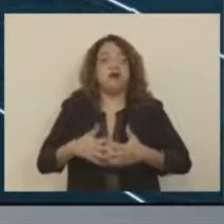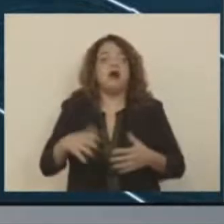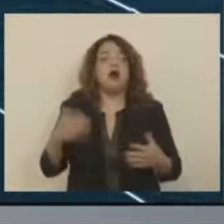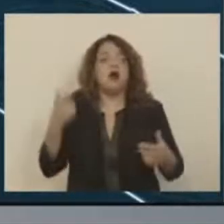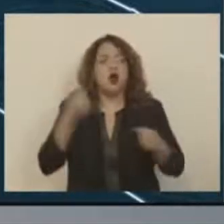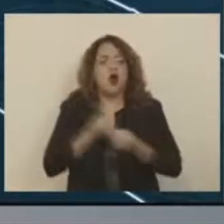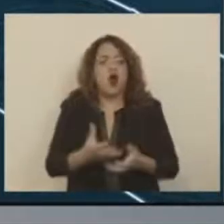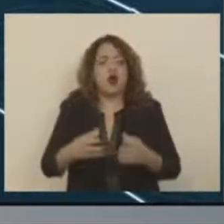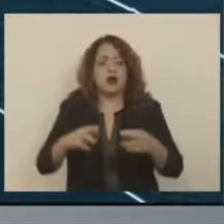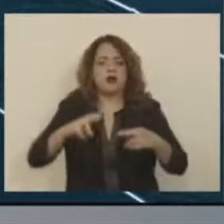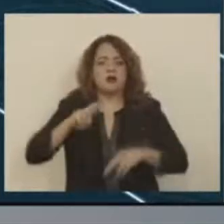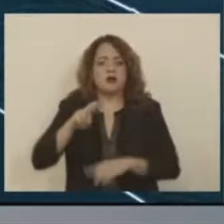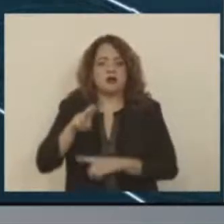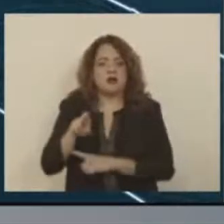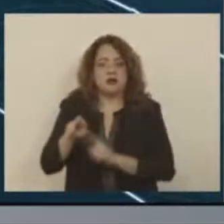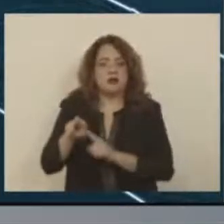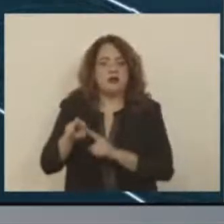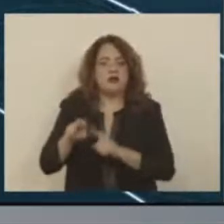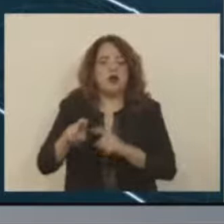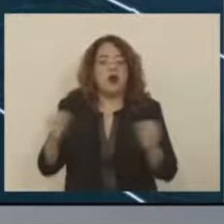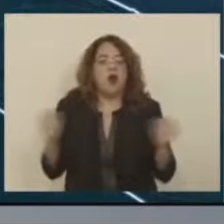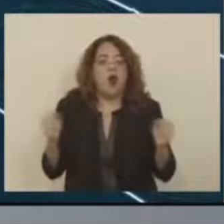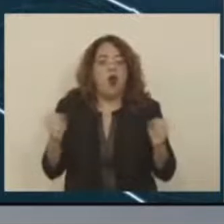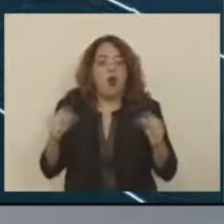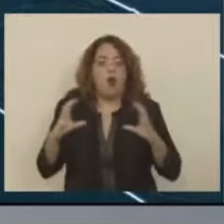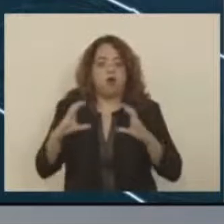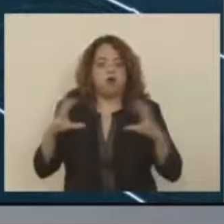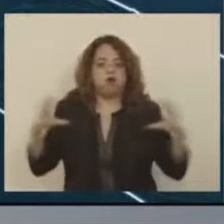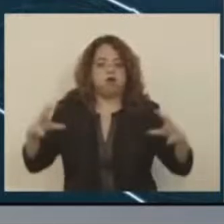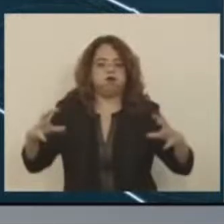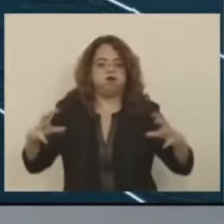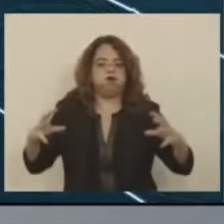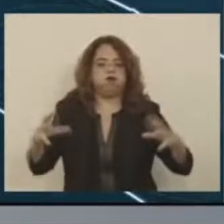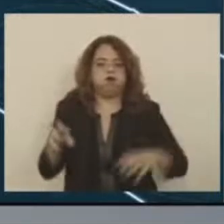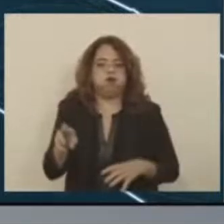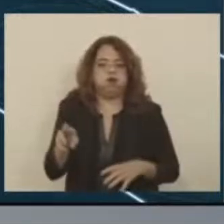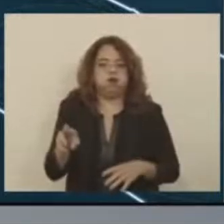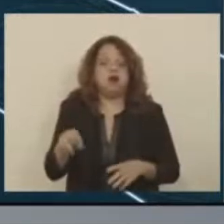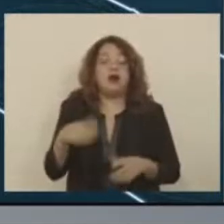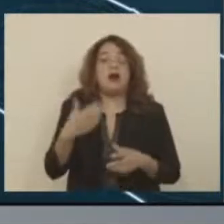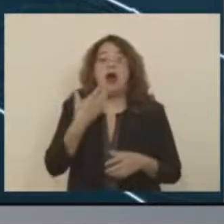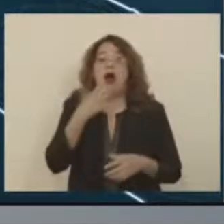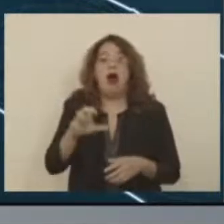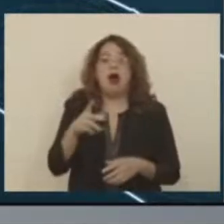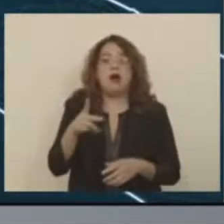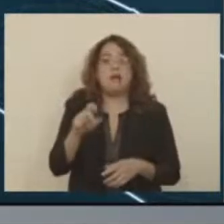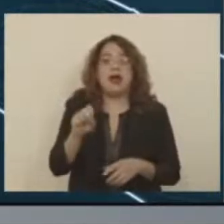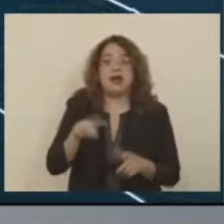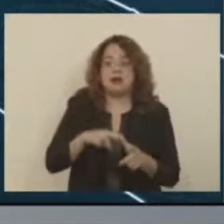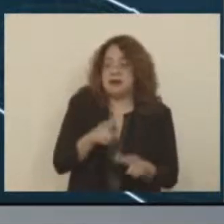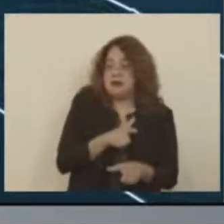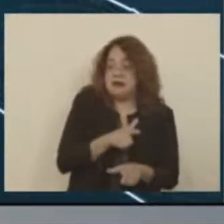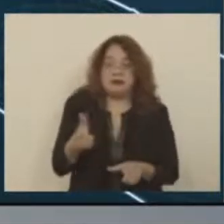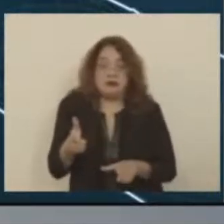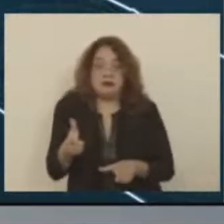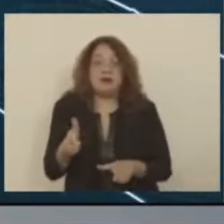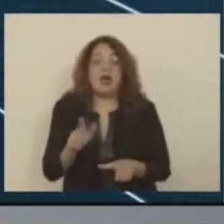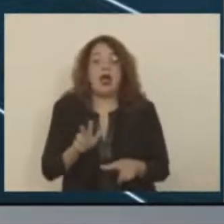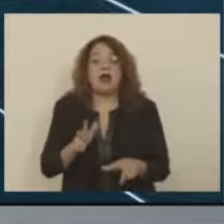going into its hot pass, where we'll be quickly handing off to the pilots and entering into the pull-up maneuver.